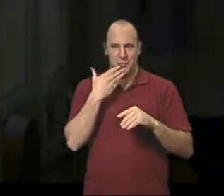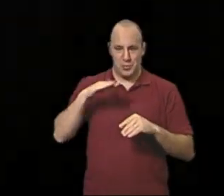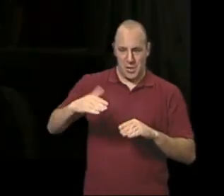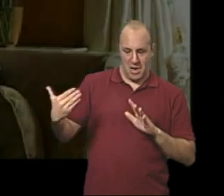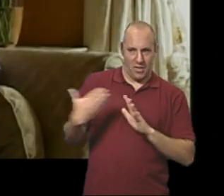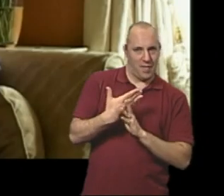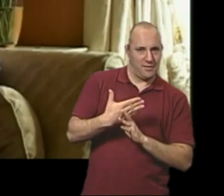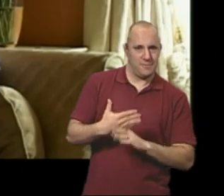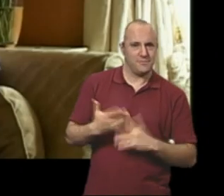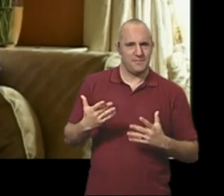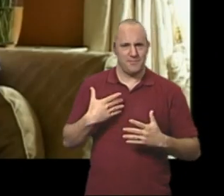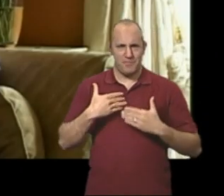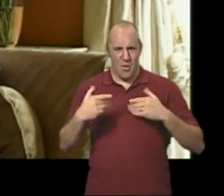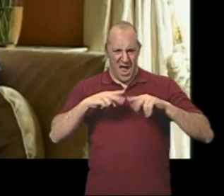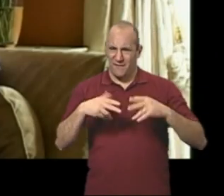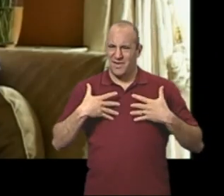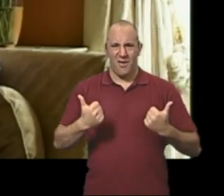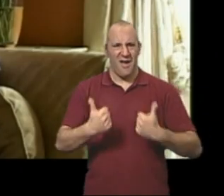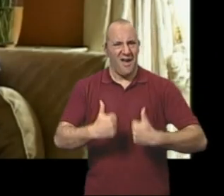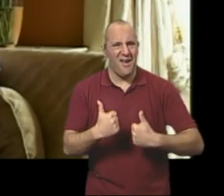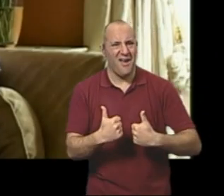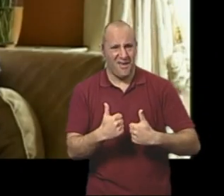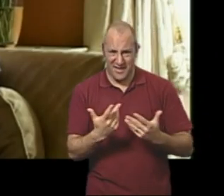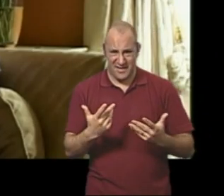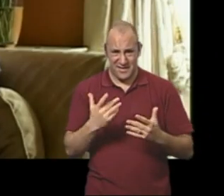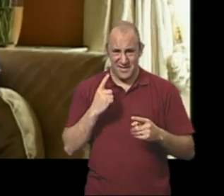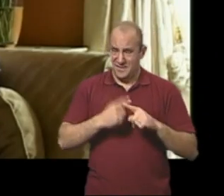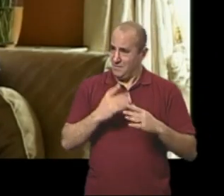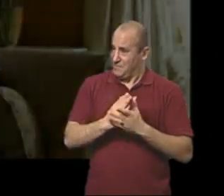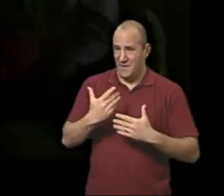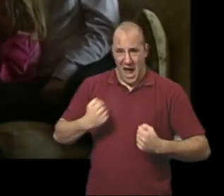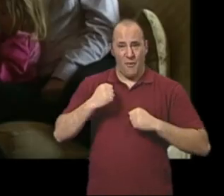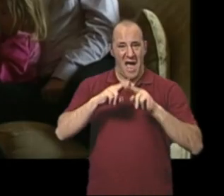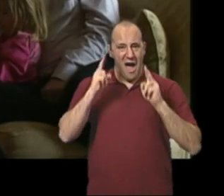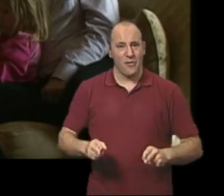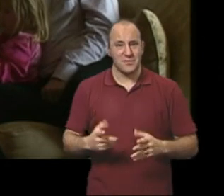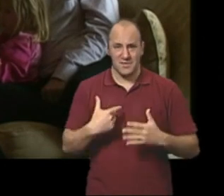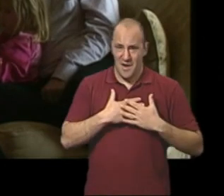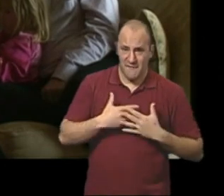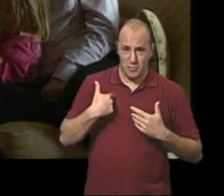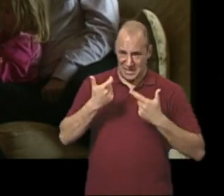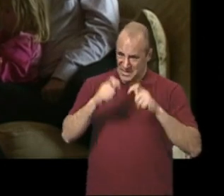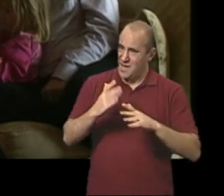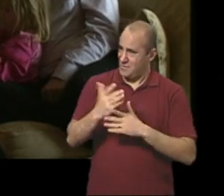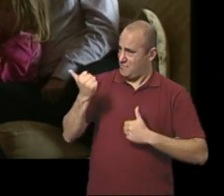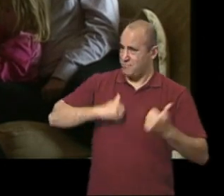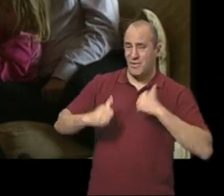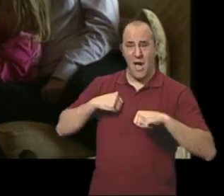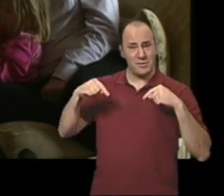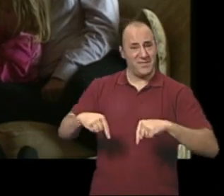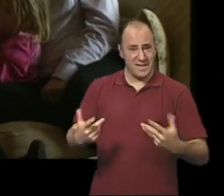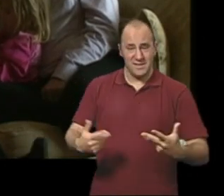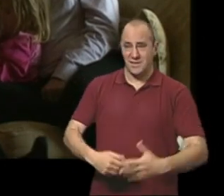middle. We feel more positive about the house and about us. It does suddenly feel like a house that I love and